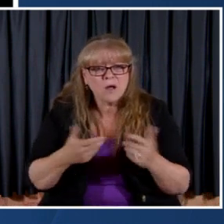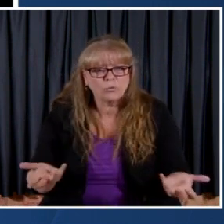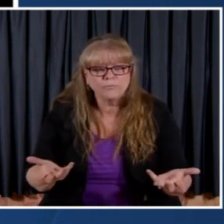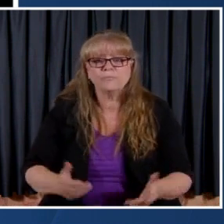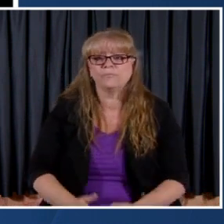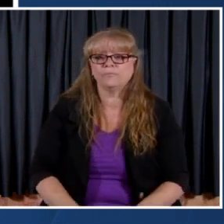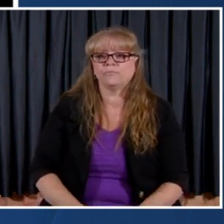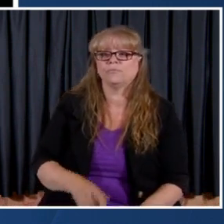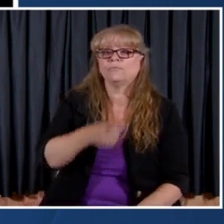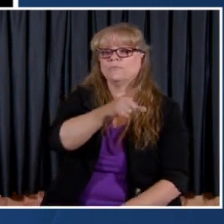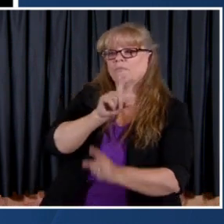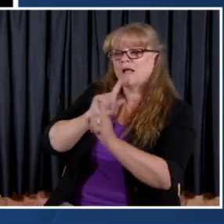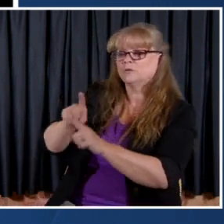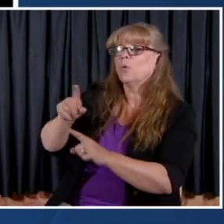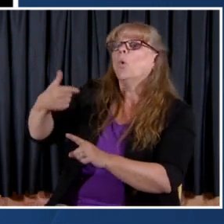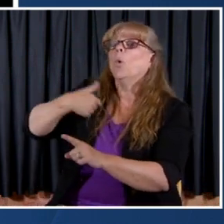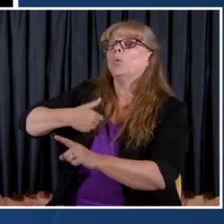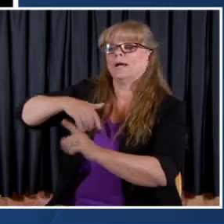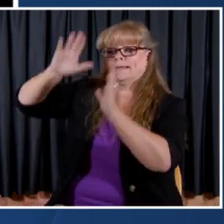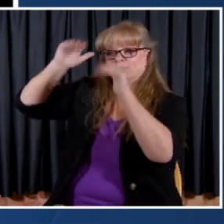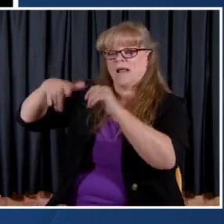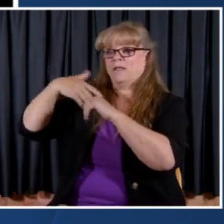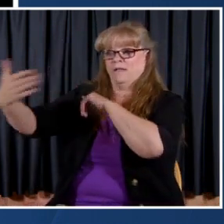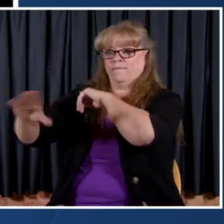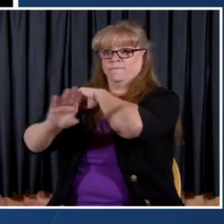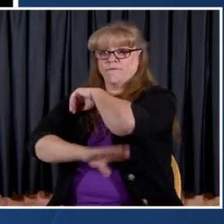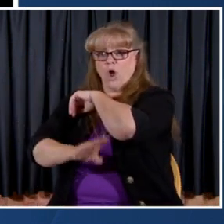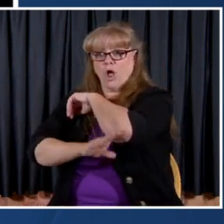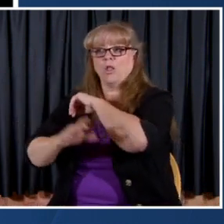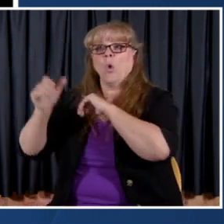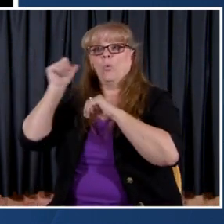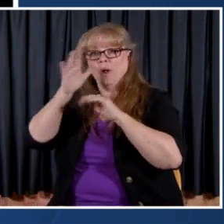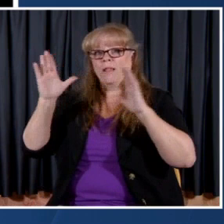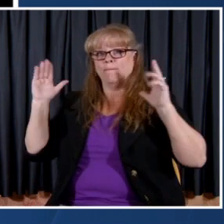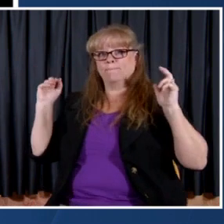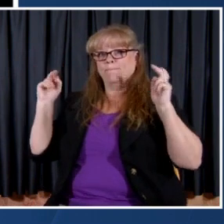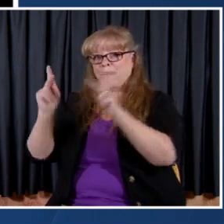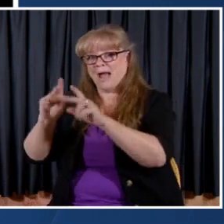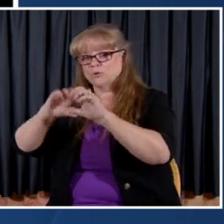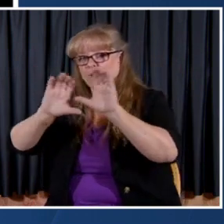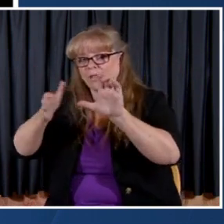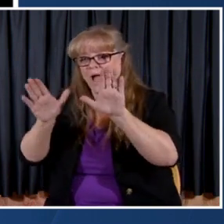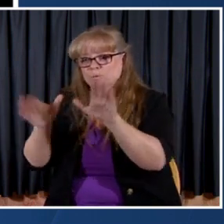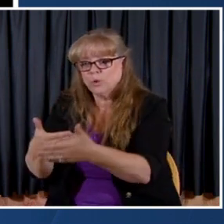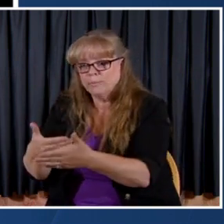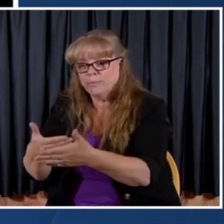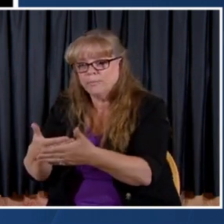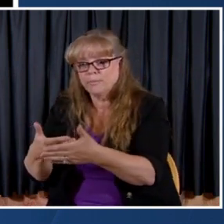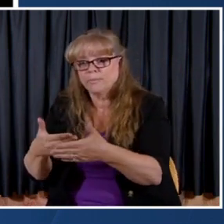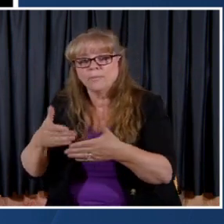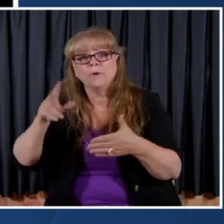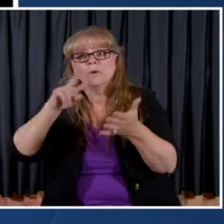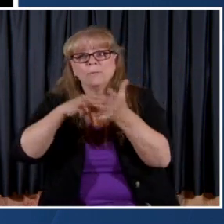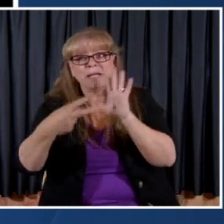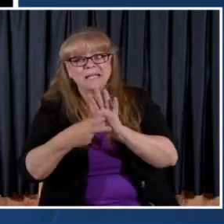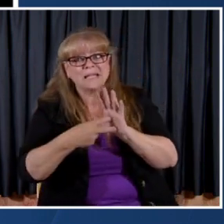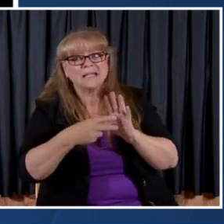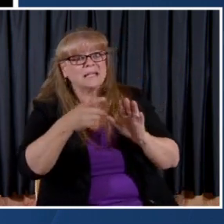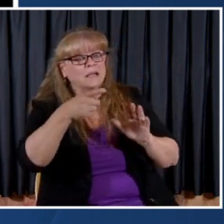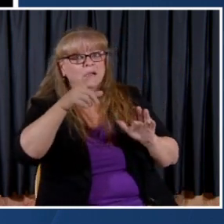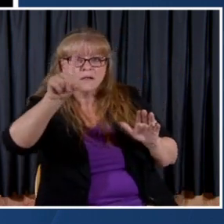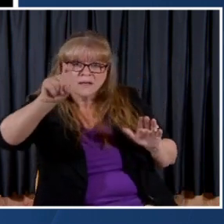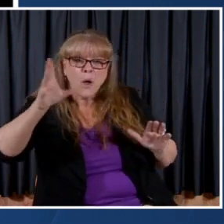every parent or every child will want their kid in those classrooms, and we get that. I fully expect that parents and families will use online